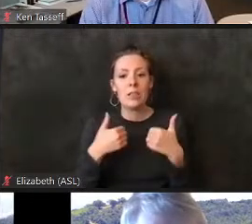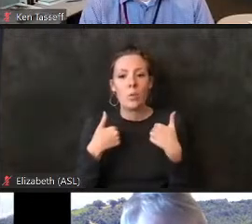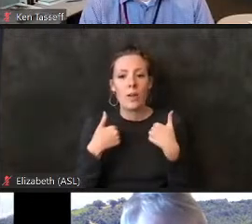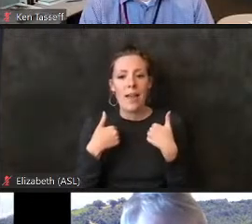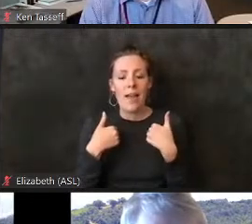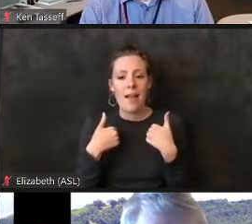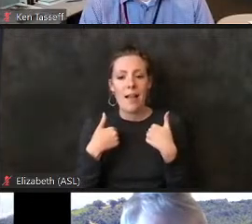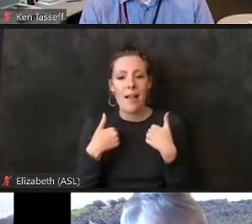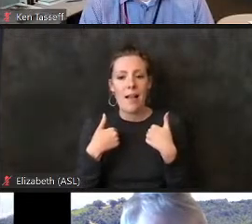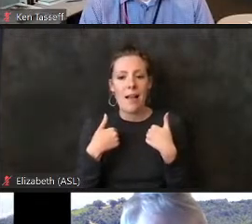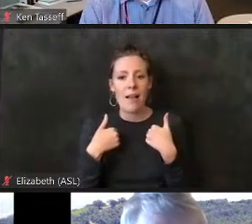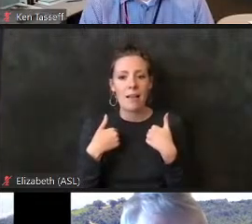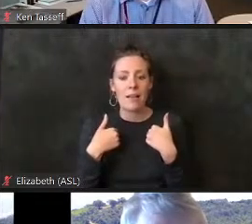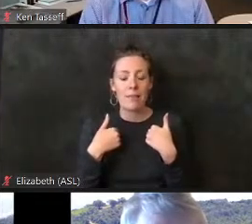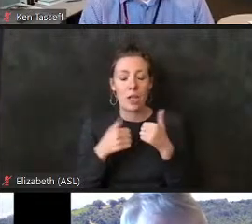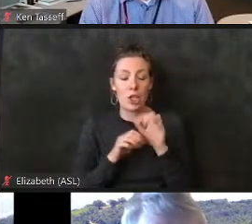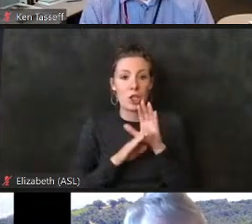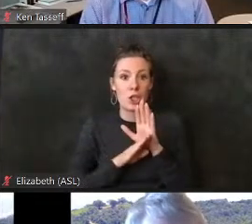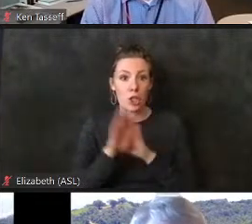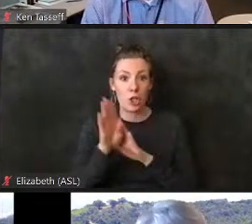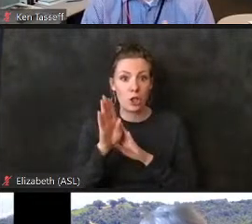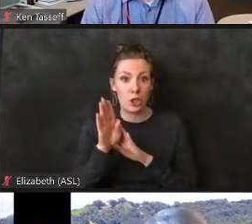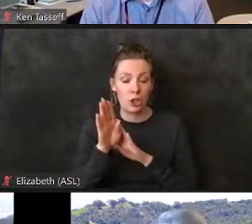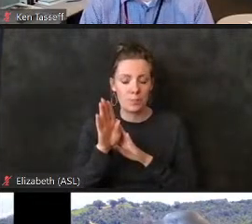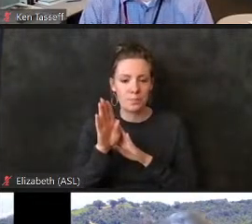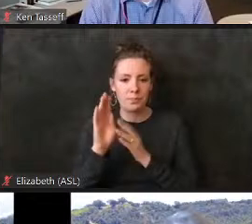We have an unprecedented surge.